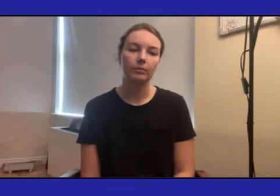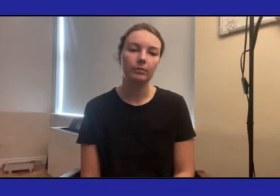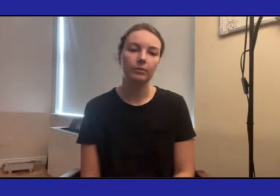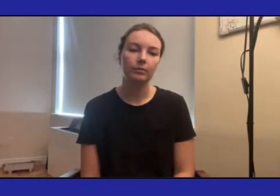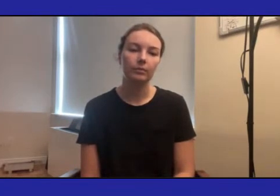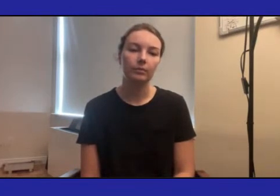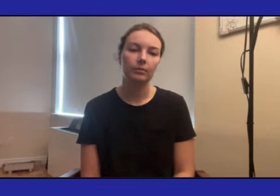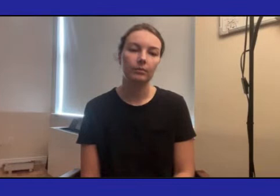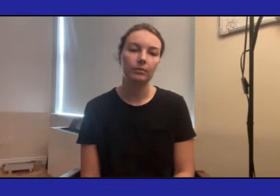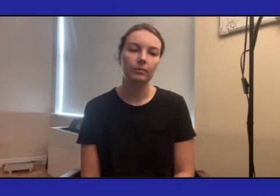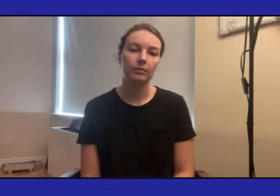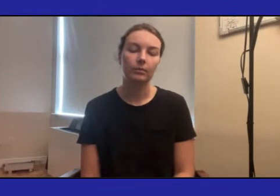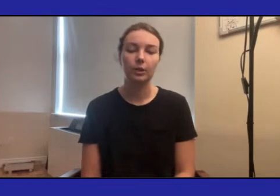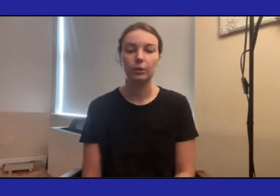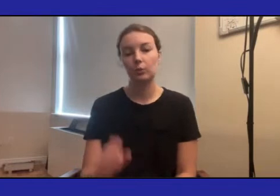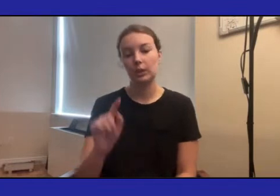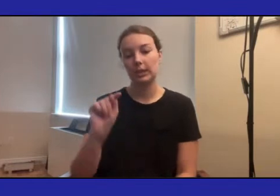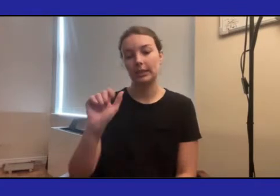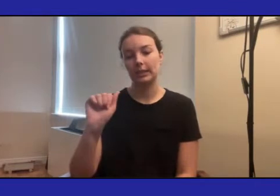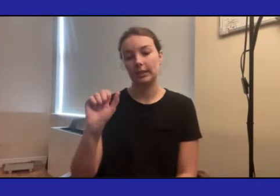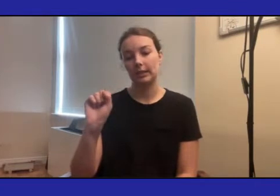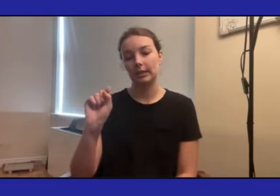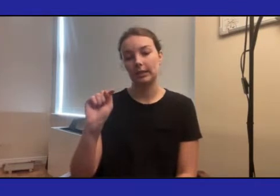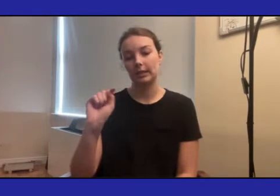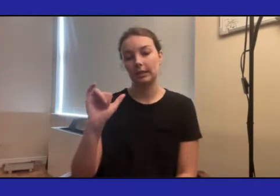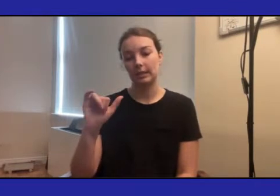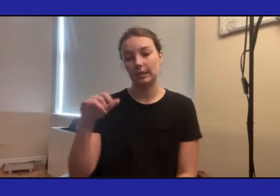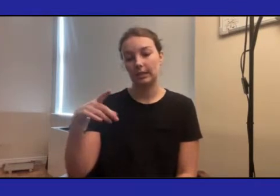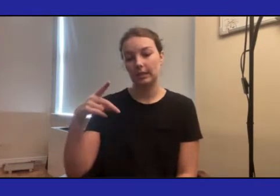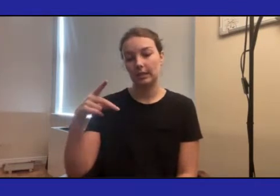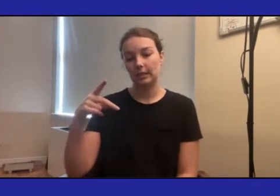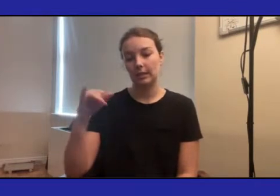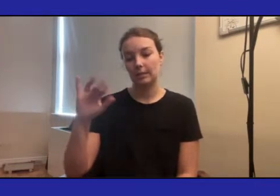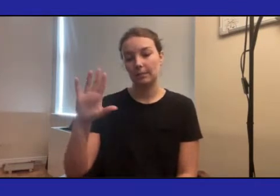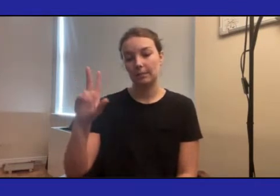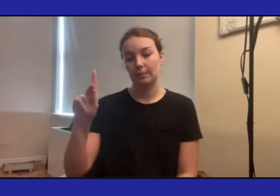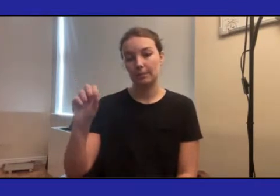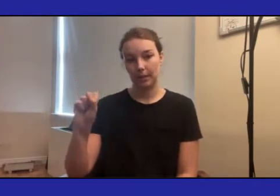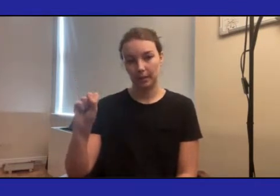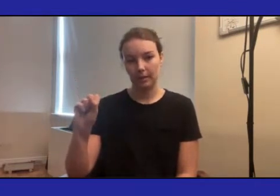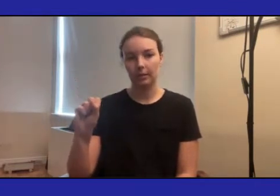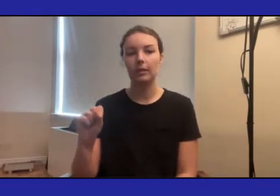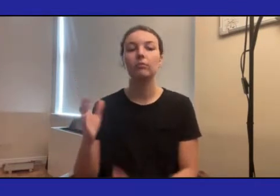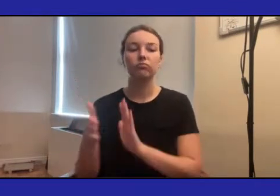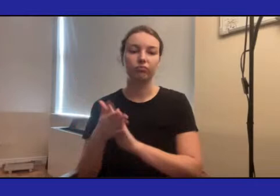Tasty Picks will operate in 2,500 square feet on the First Avenue.